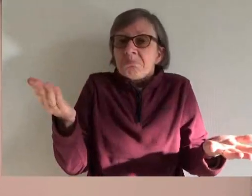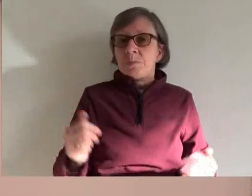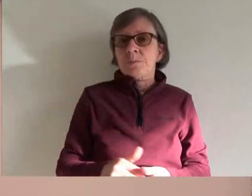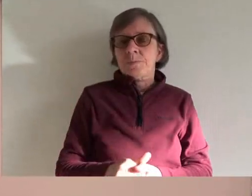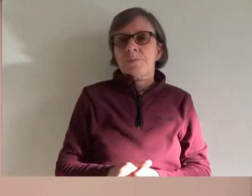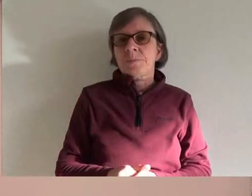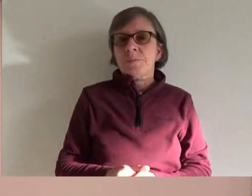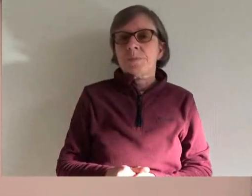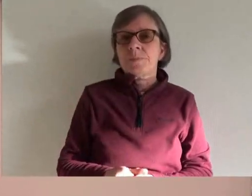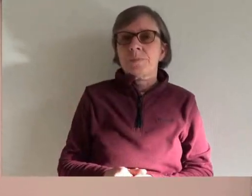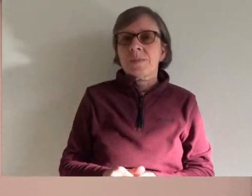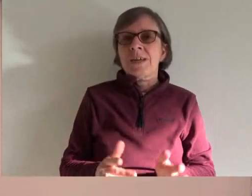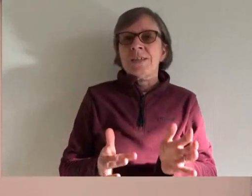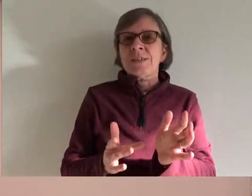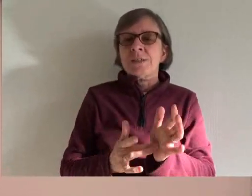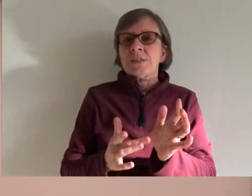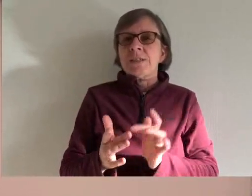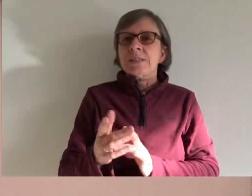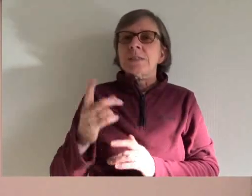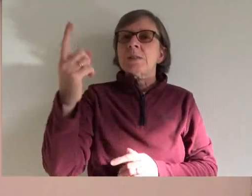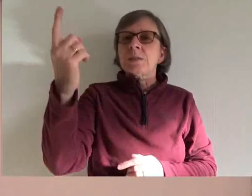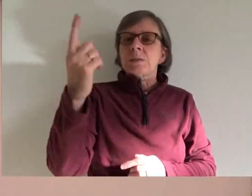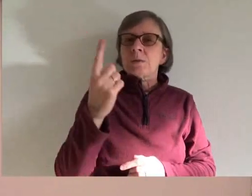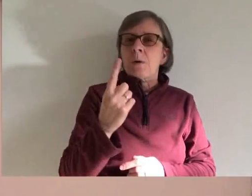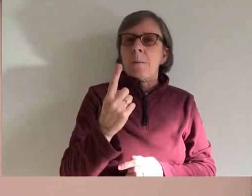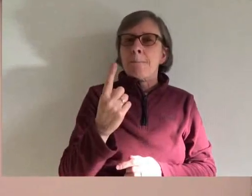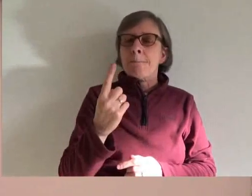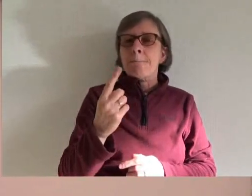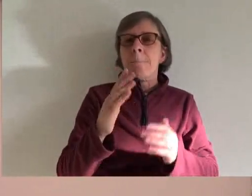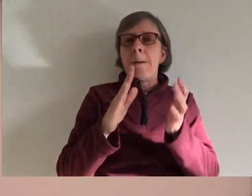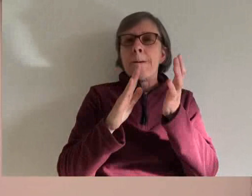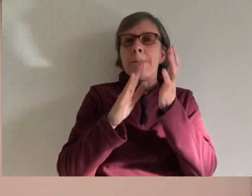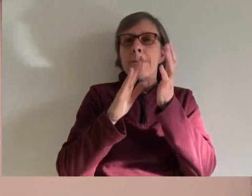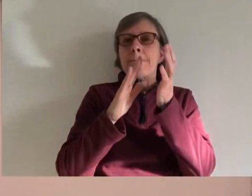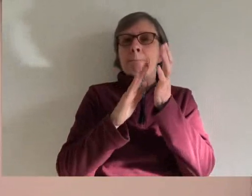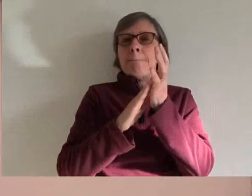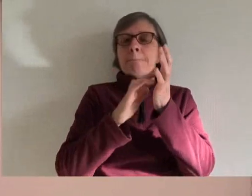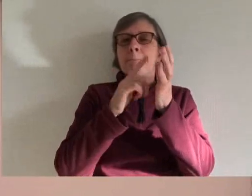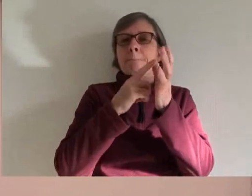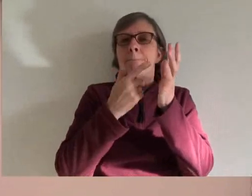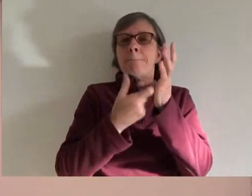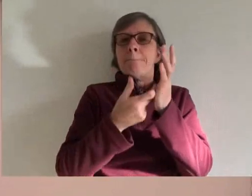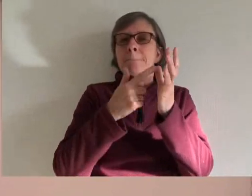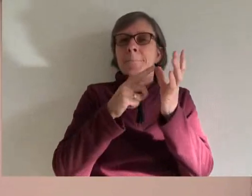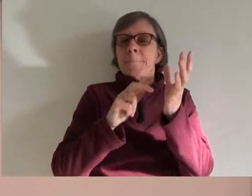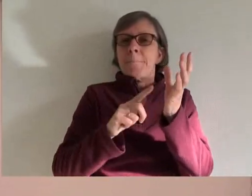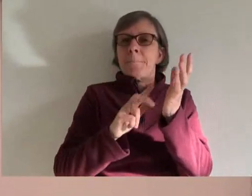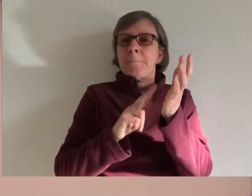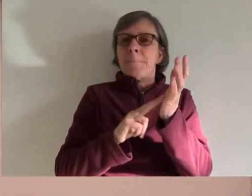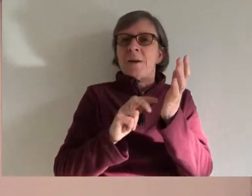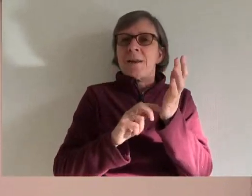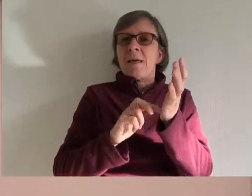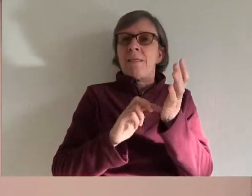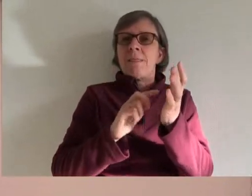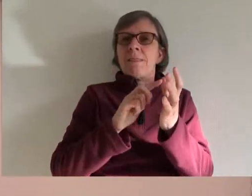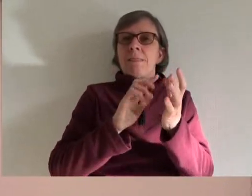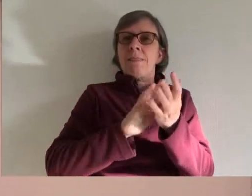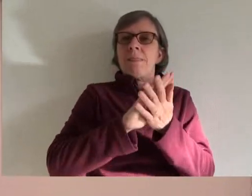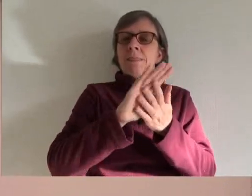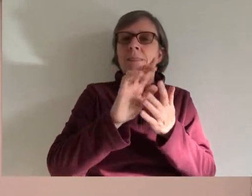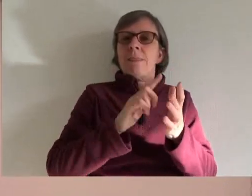Remember that Jesus is coming. Maranatha, come, Lord Jesus.